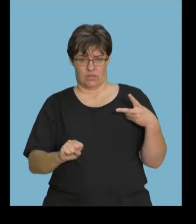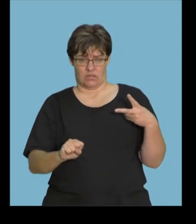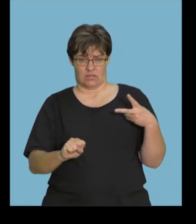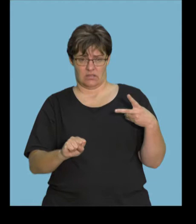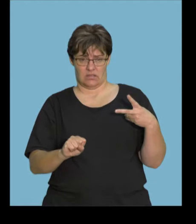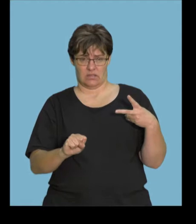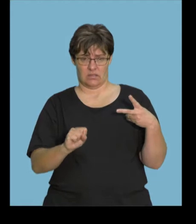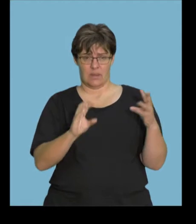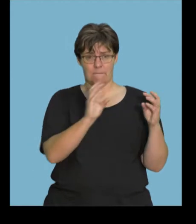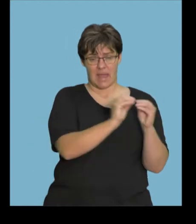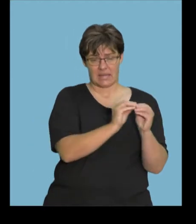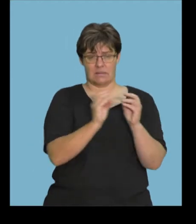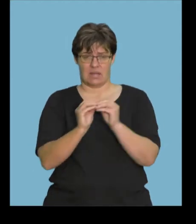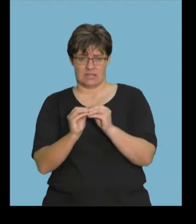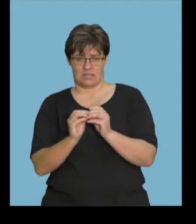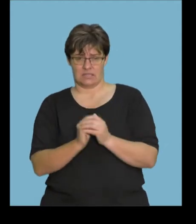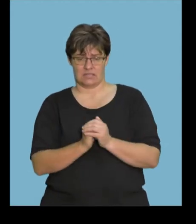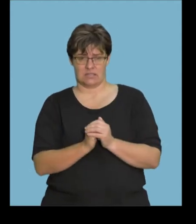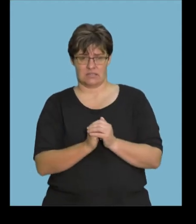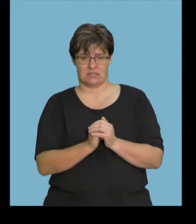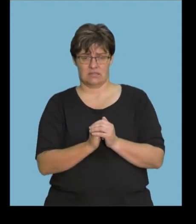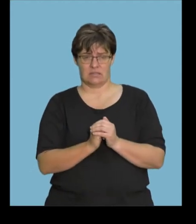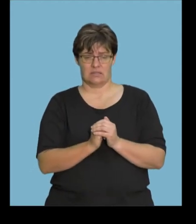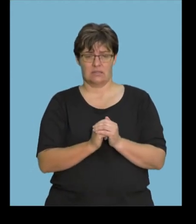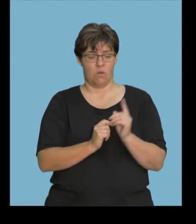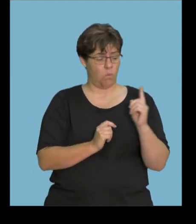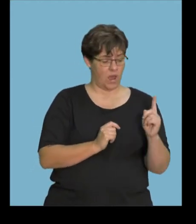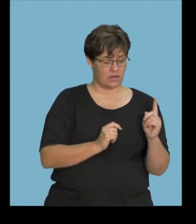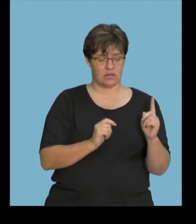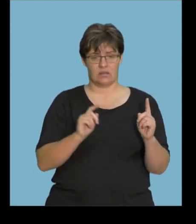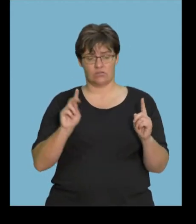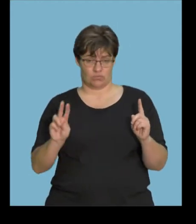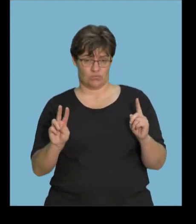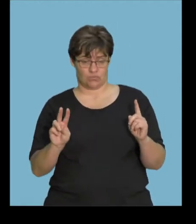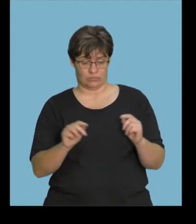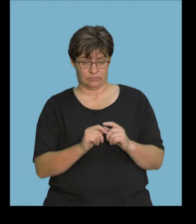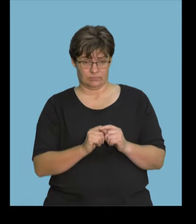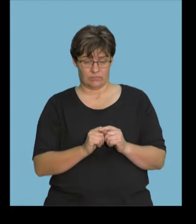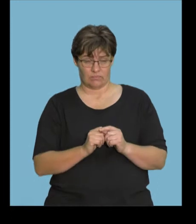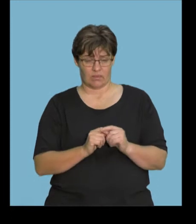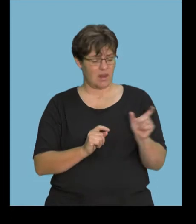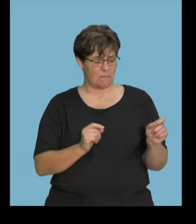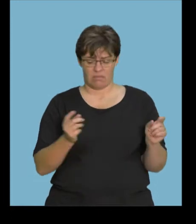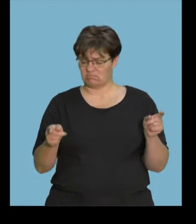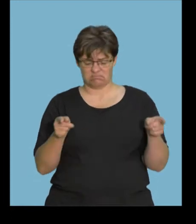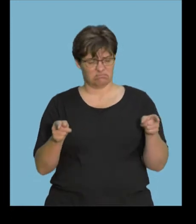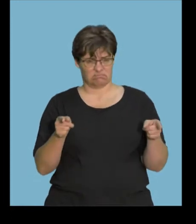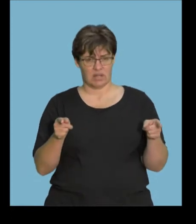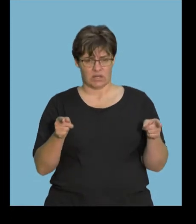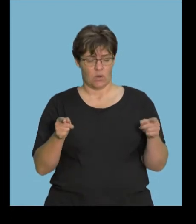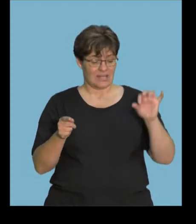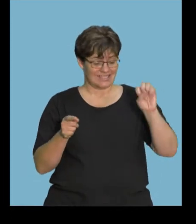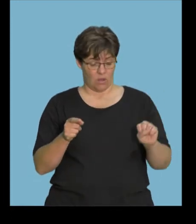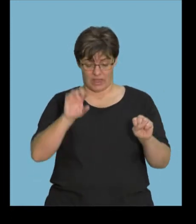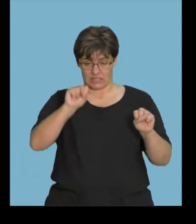poles of two magnets. We still have magnet 1 and magnet 2, right? So these two are